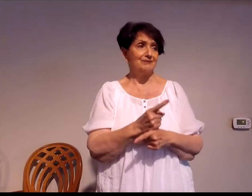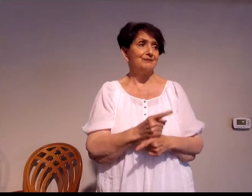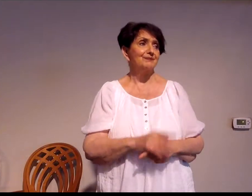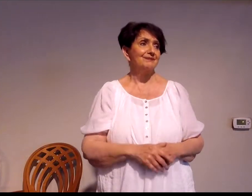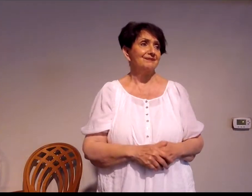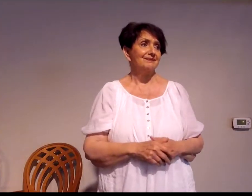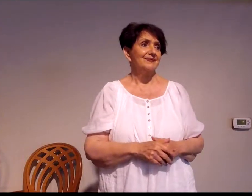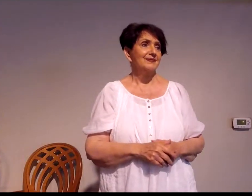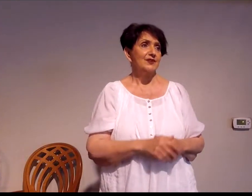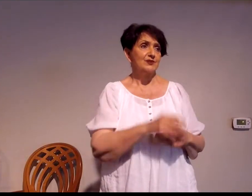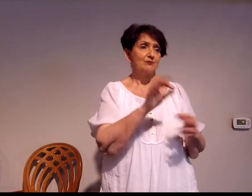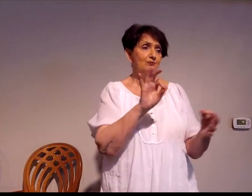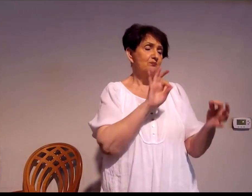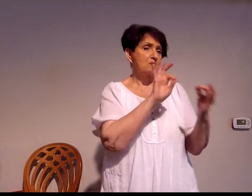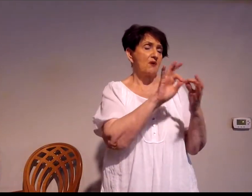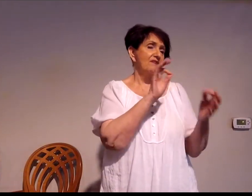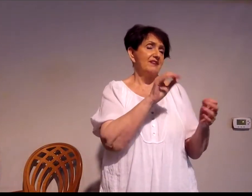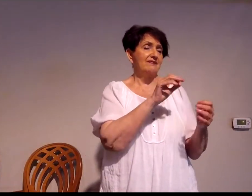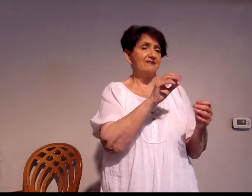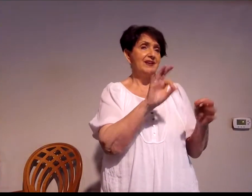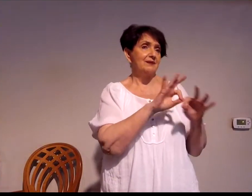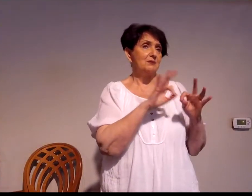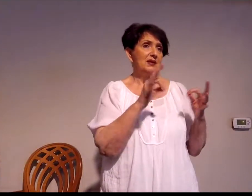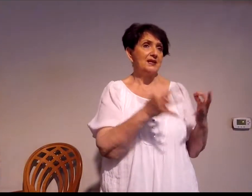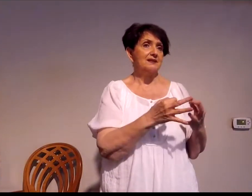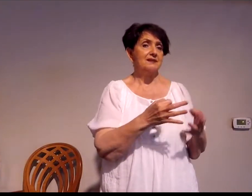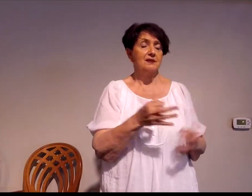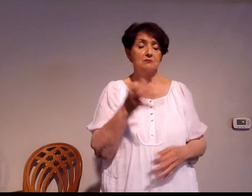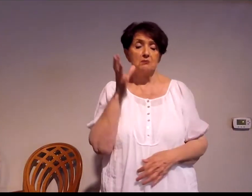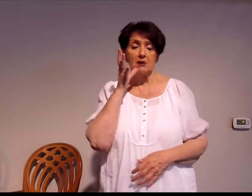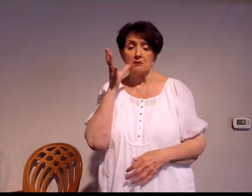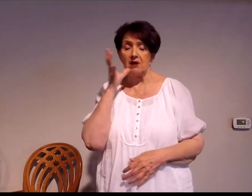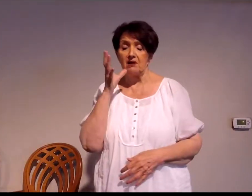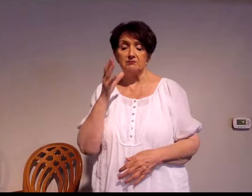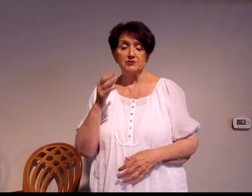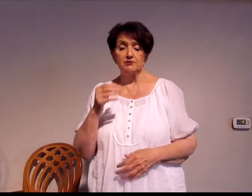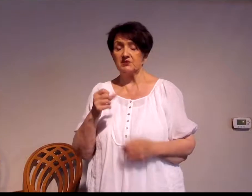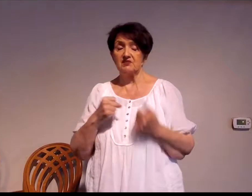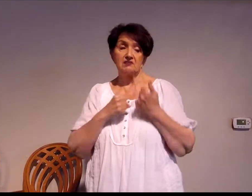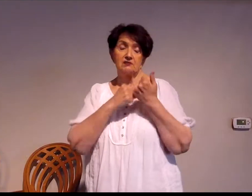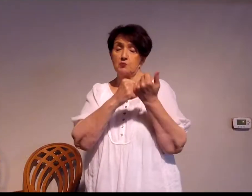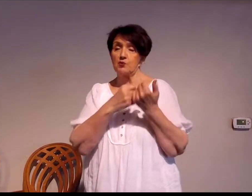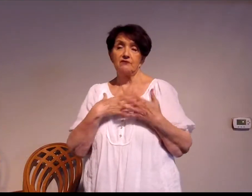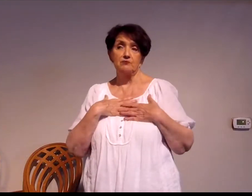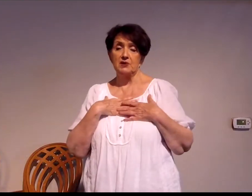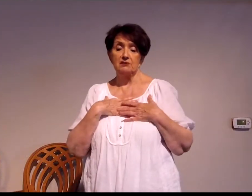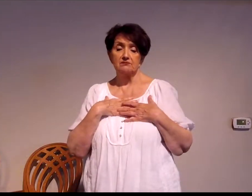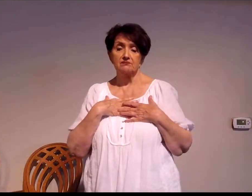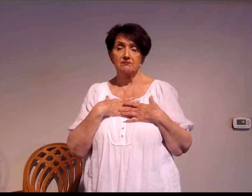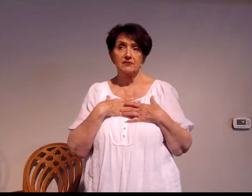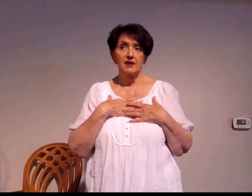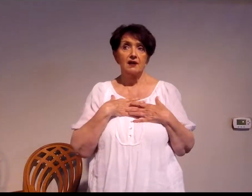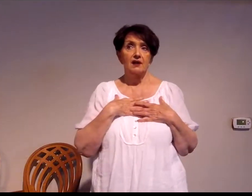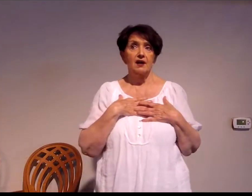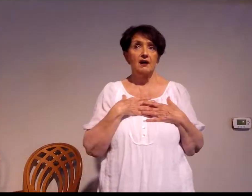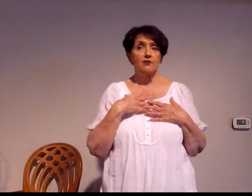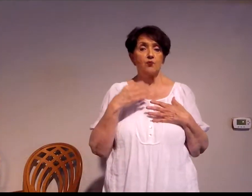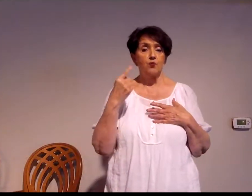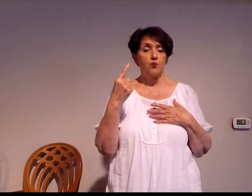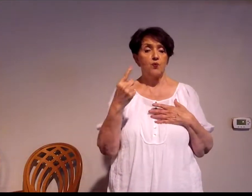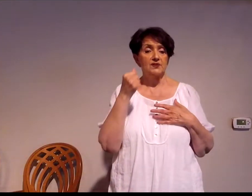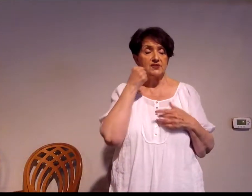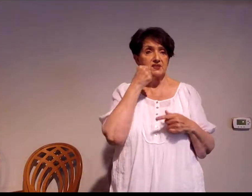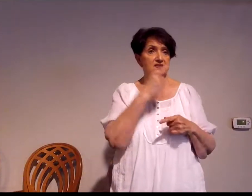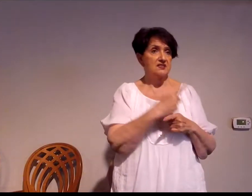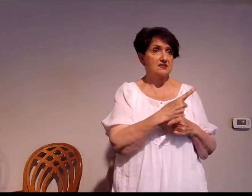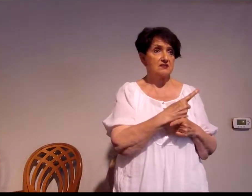idea of an ideal family. Well, I had a mother who wasn't there for me. Although I have one sibling and a brother who's close in age, we